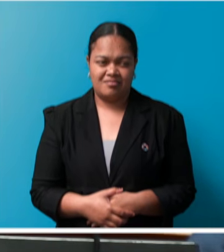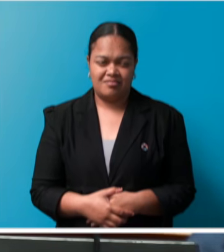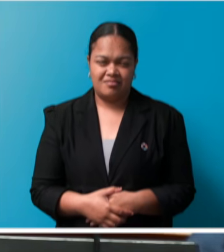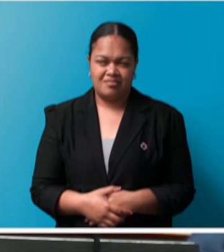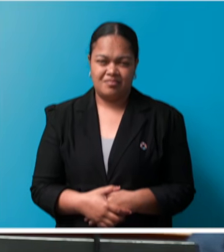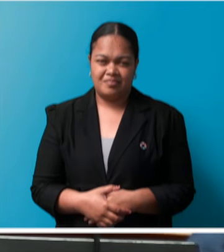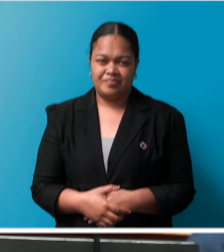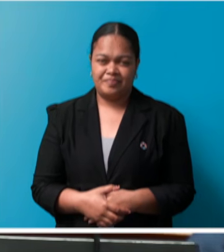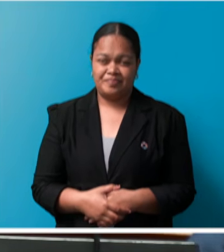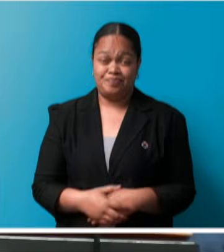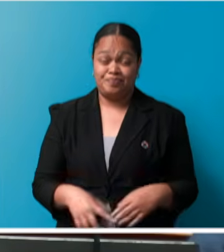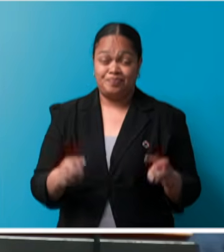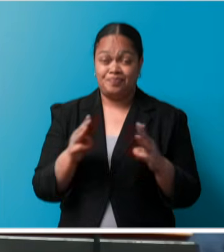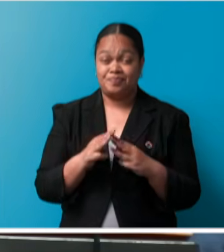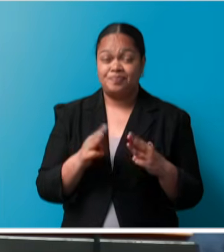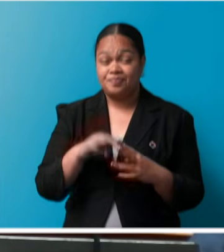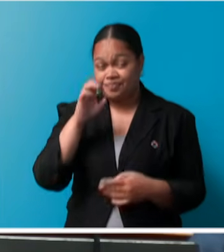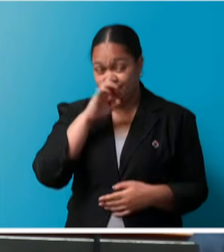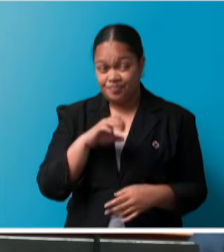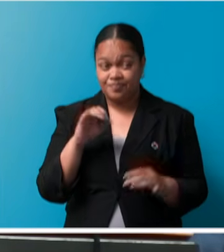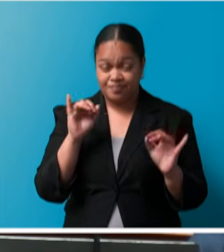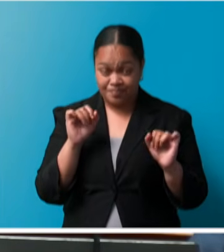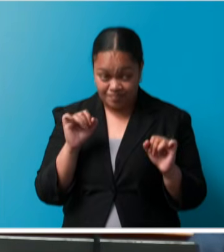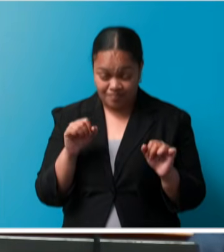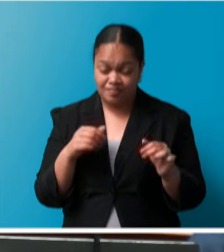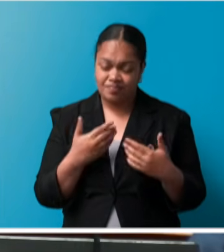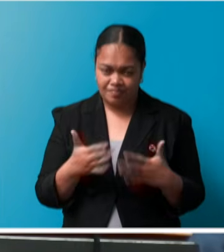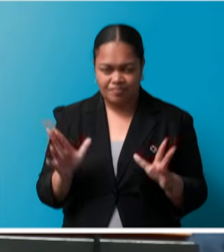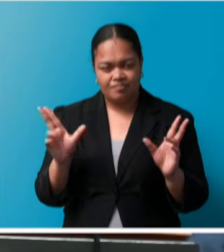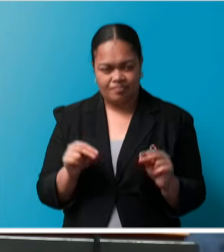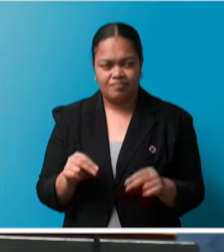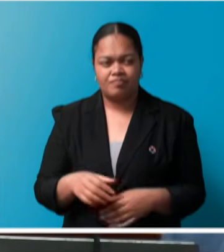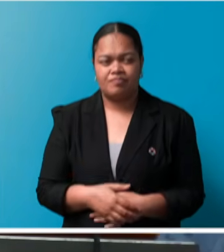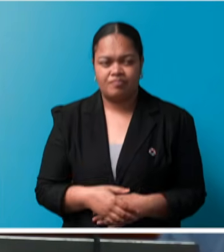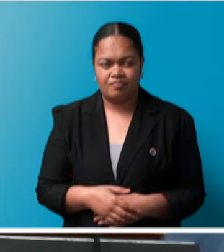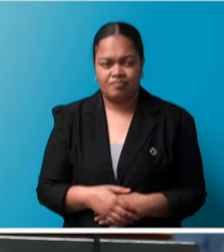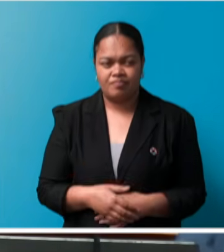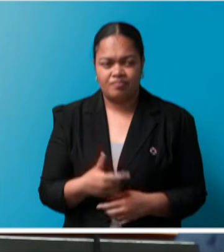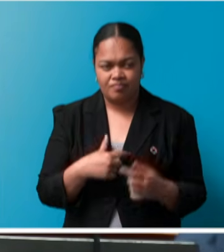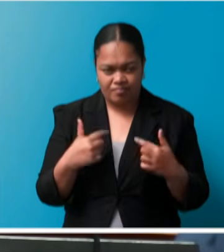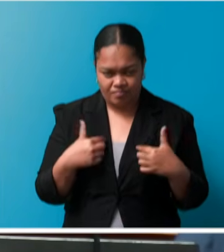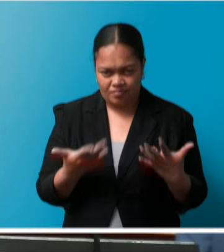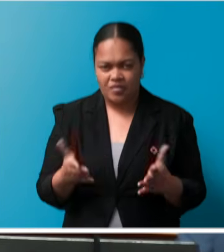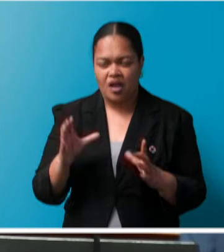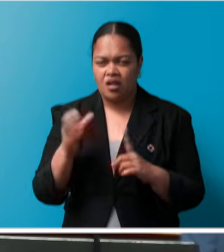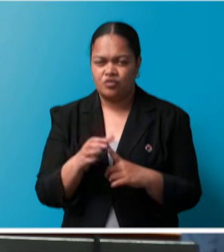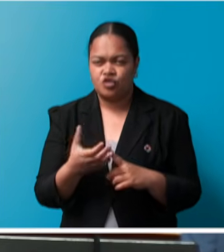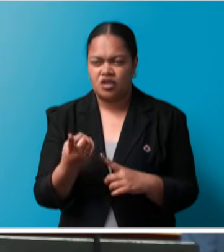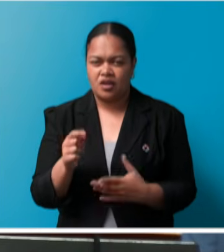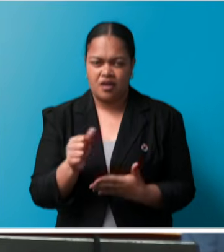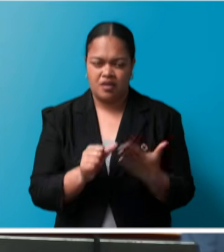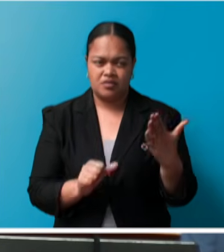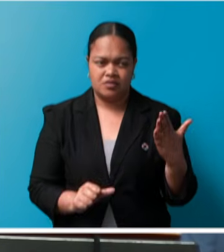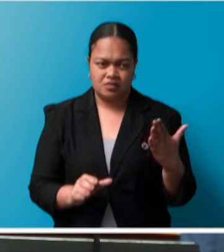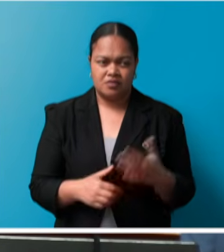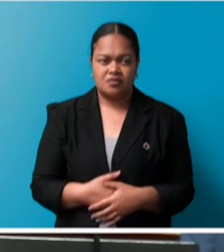Now, multi-ethnic affairs has done its way, is done, its job. Then we come to culture and arts. I have